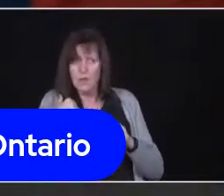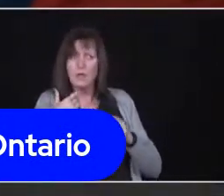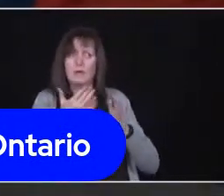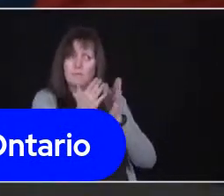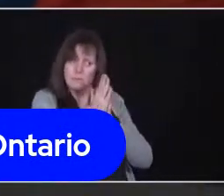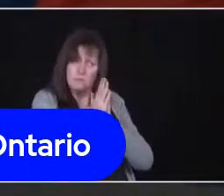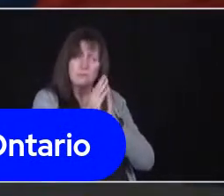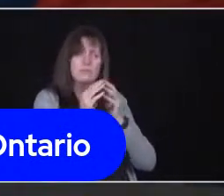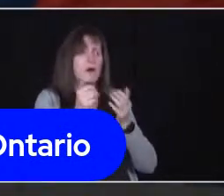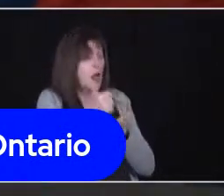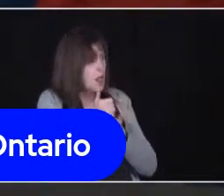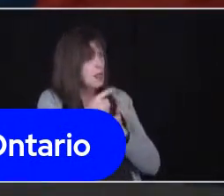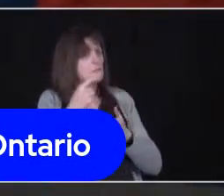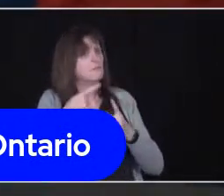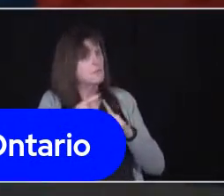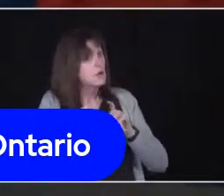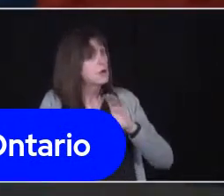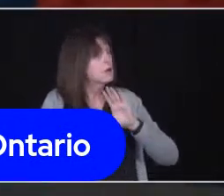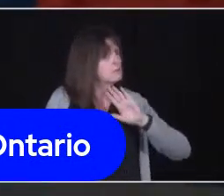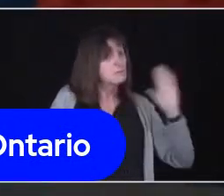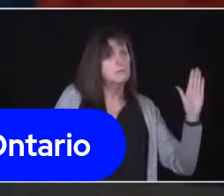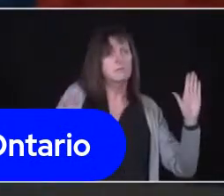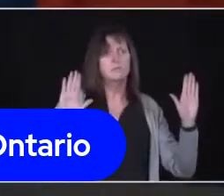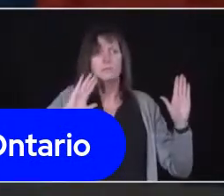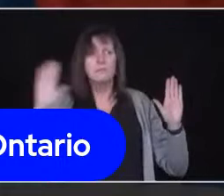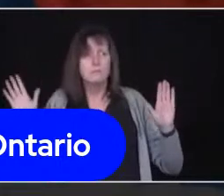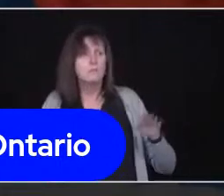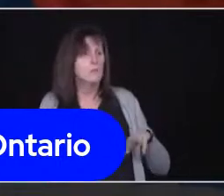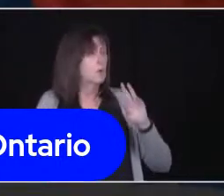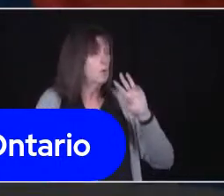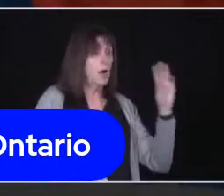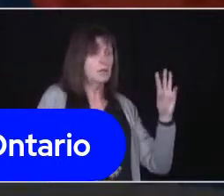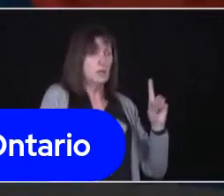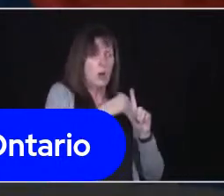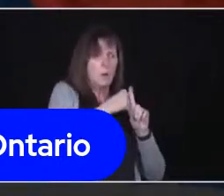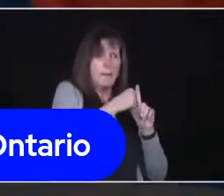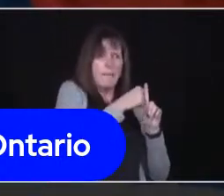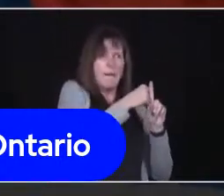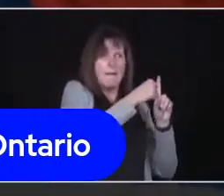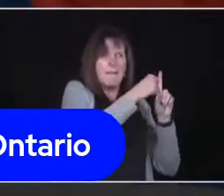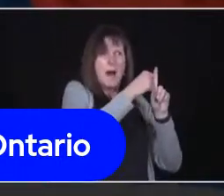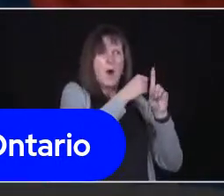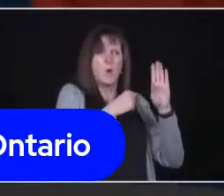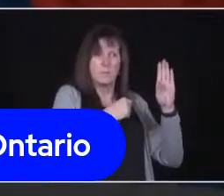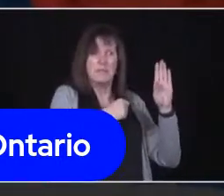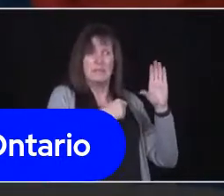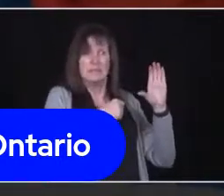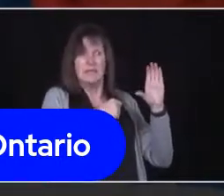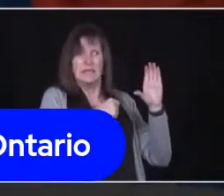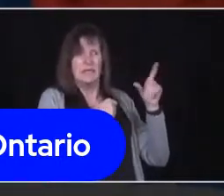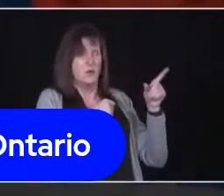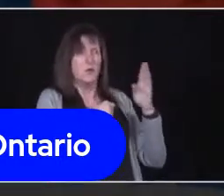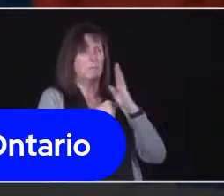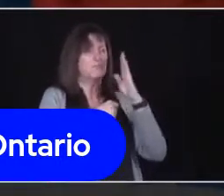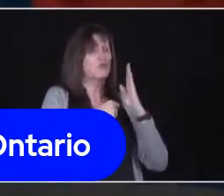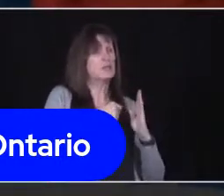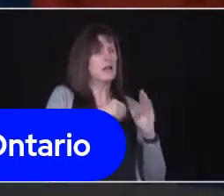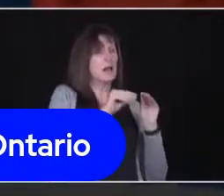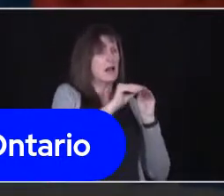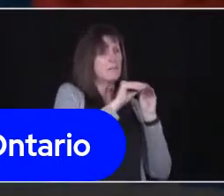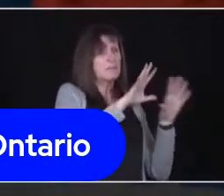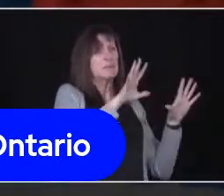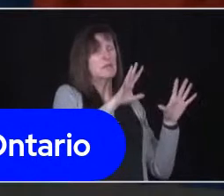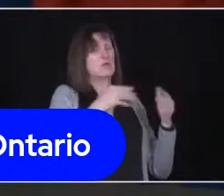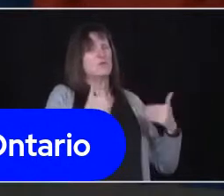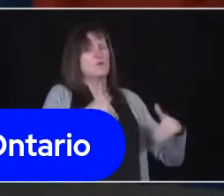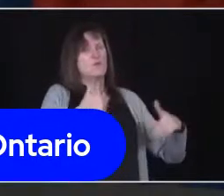several of the Western provinces are being very hard hit by the variants, particularly the Brazilian variant. The most likely possibility of